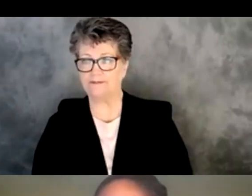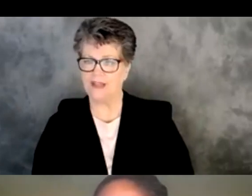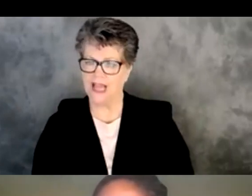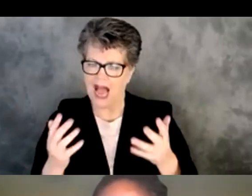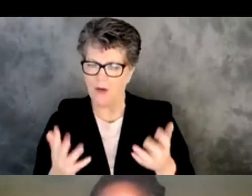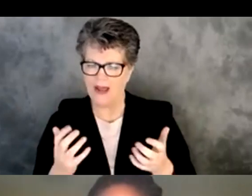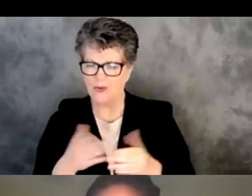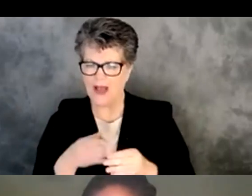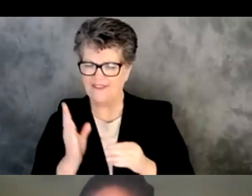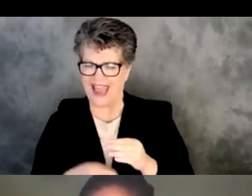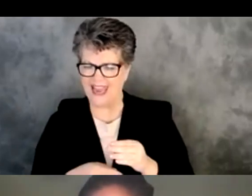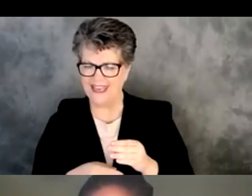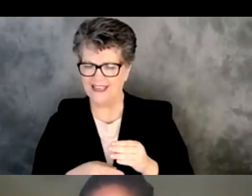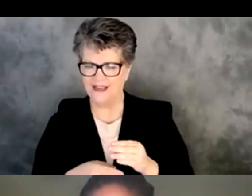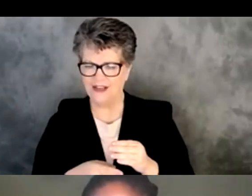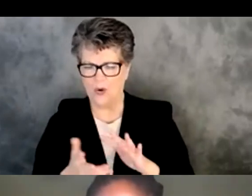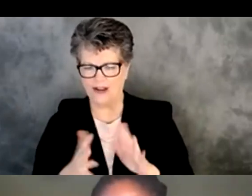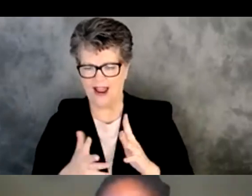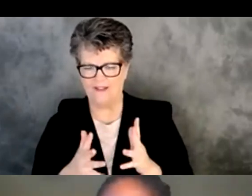of end, or at least kind of